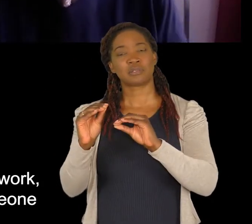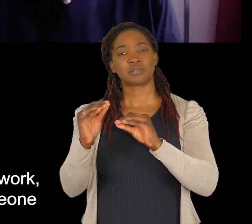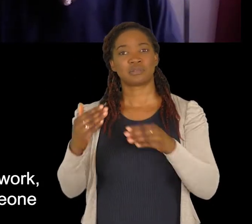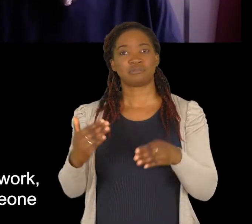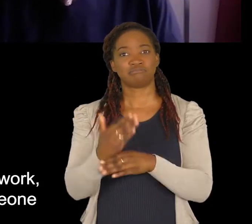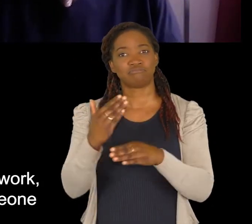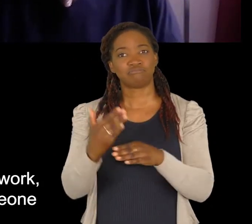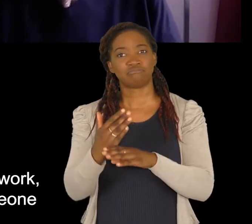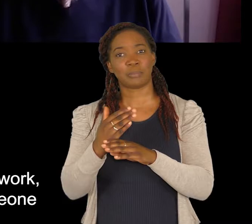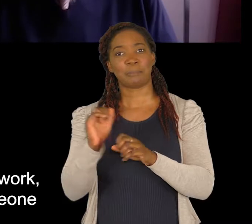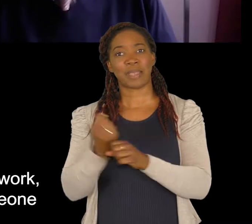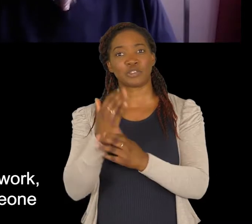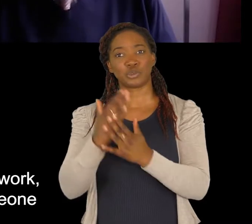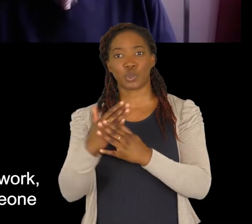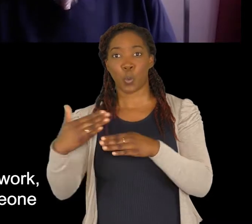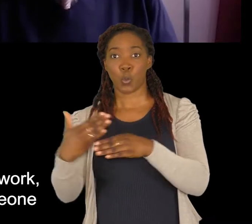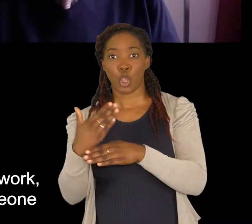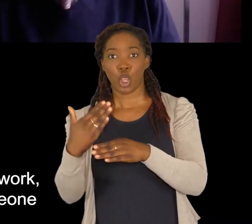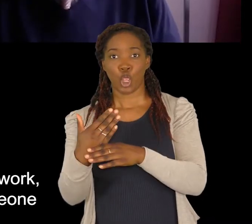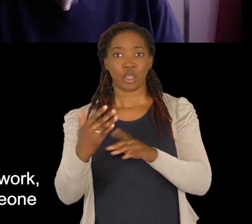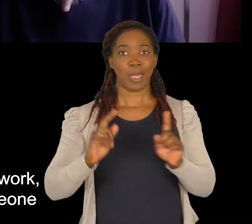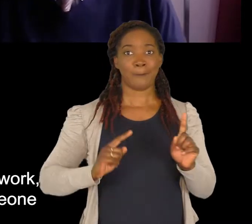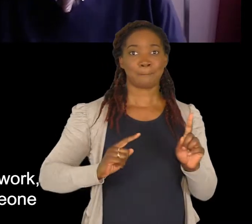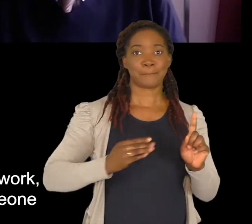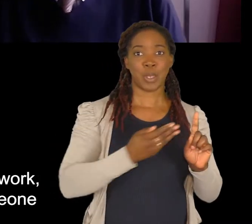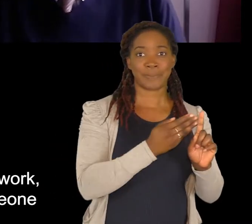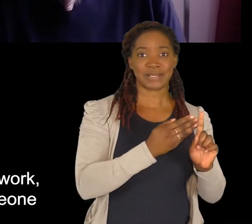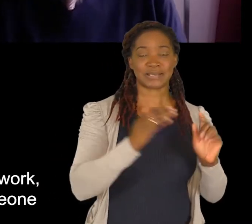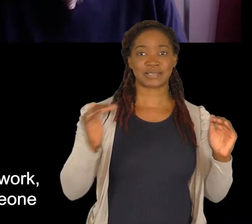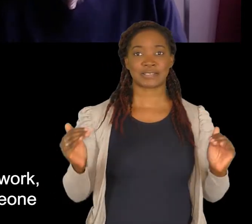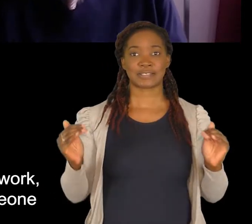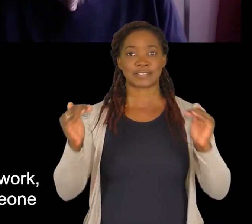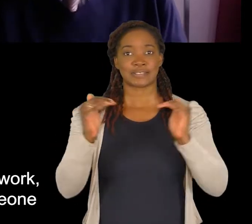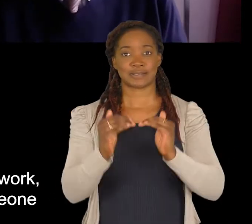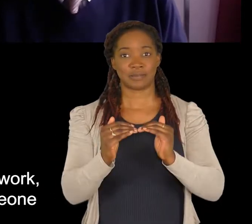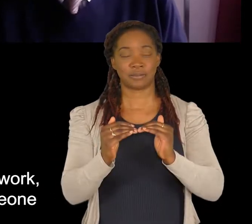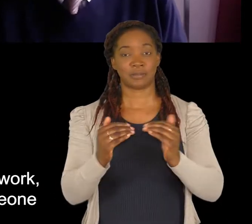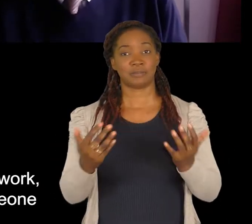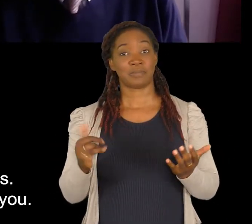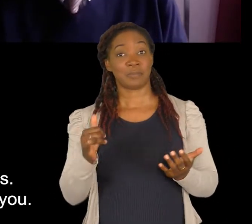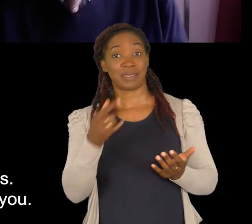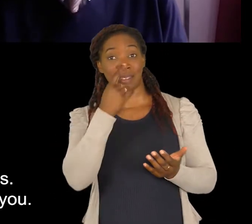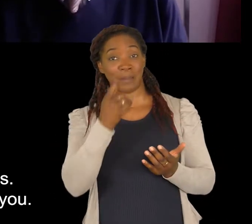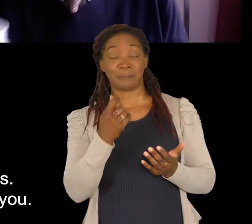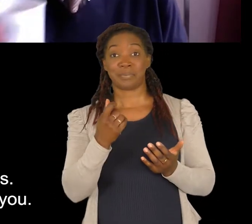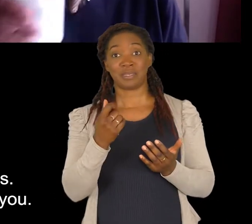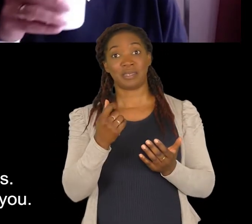aligning your work or your purpose, whether it's working for